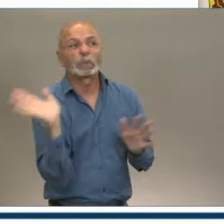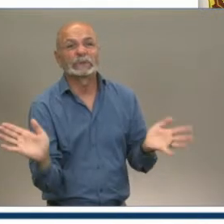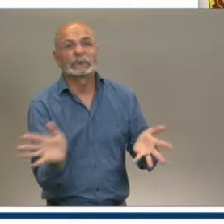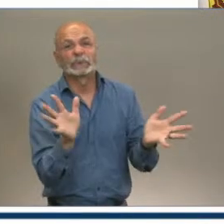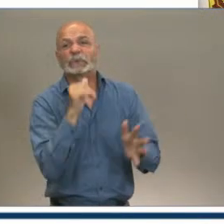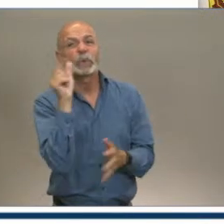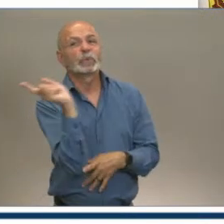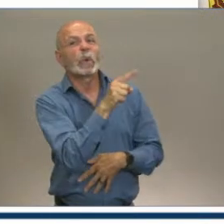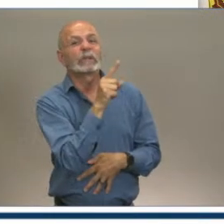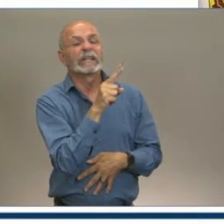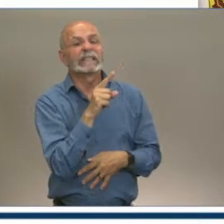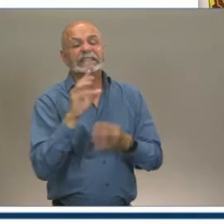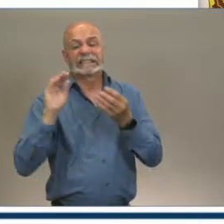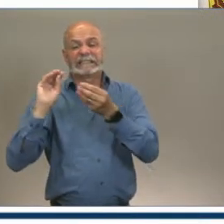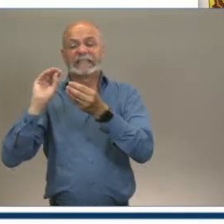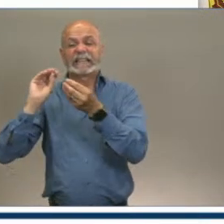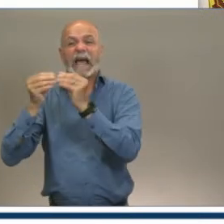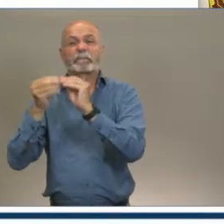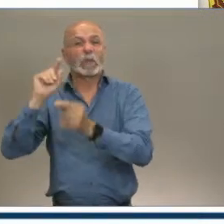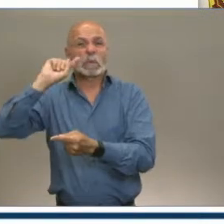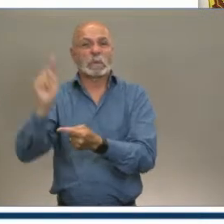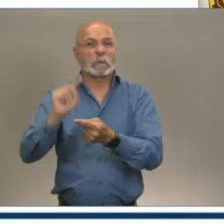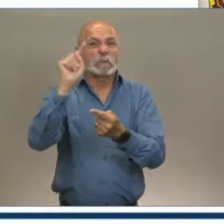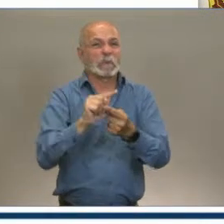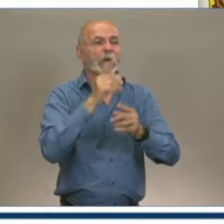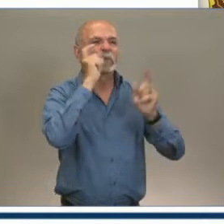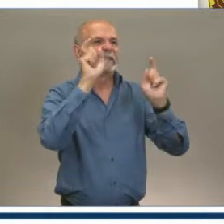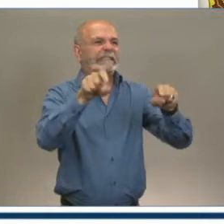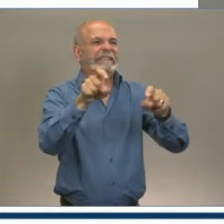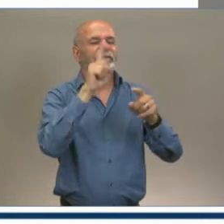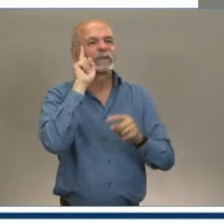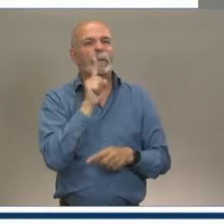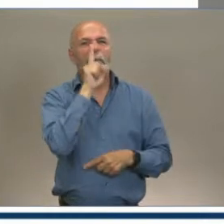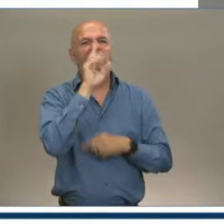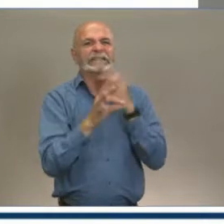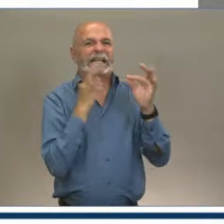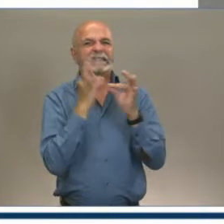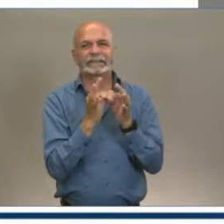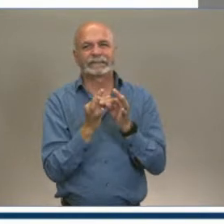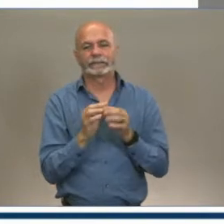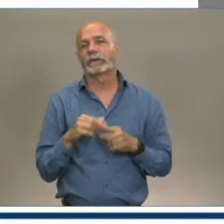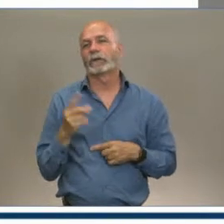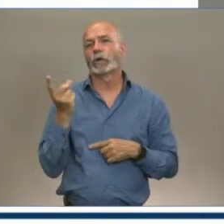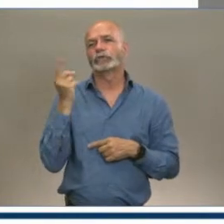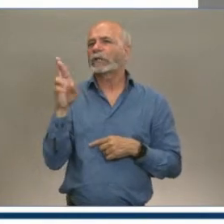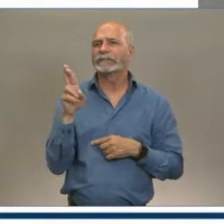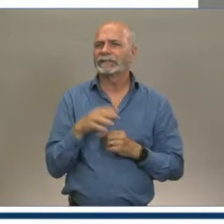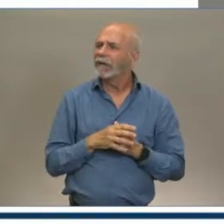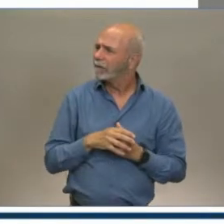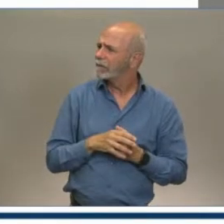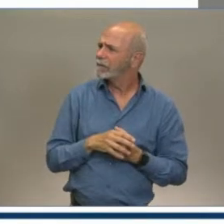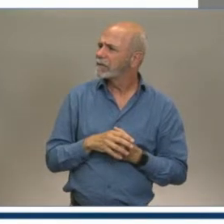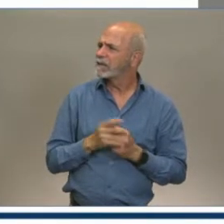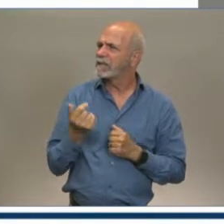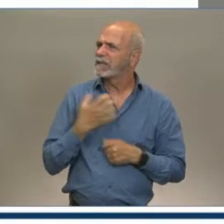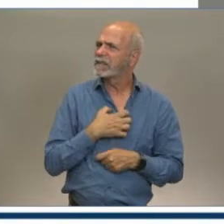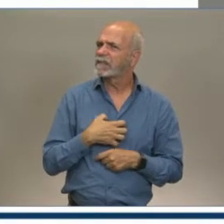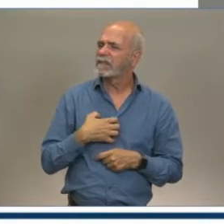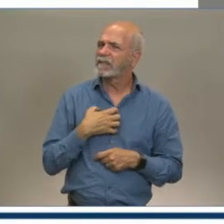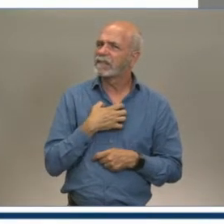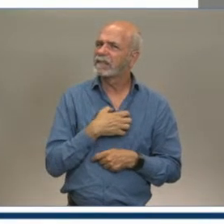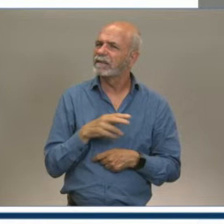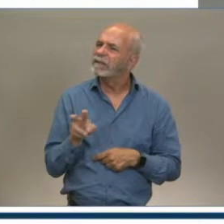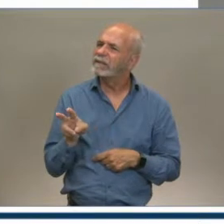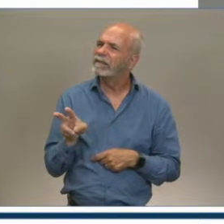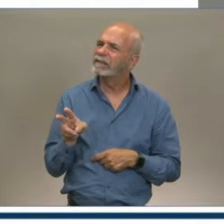So that's unfortunate. That's happening. We keep messaging here at these briefings through our social media, encouraging all Nova